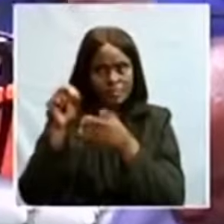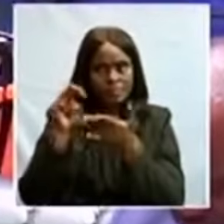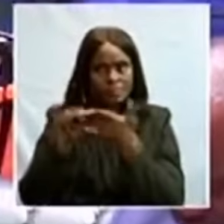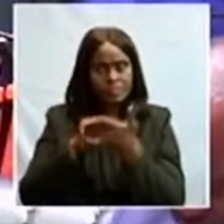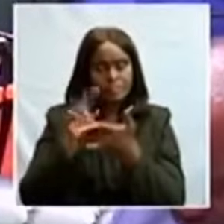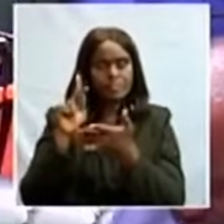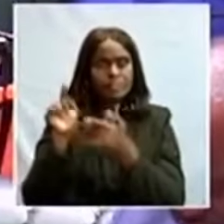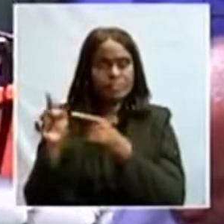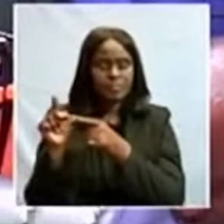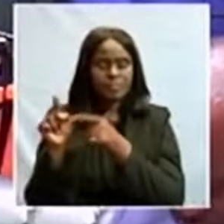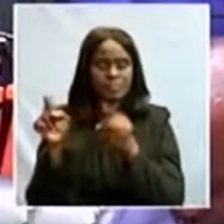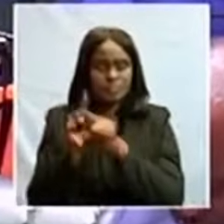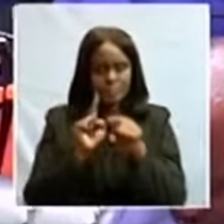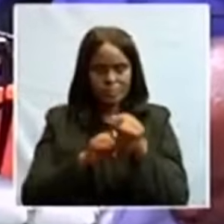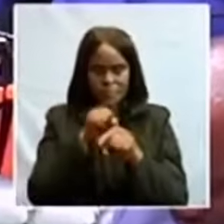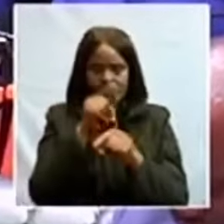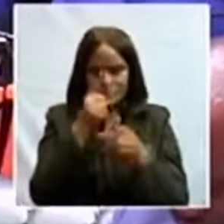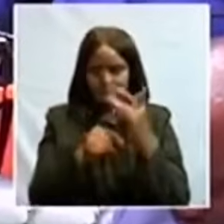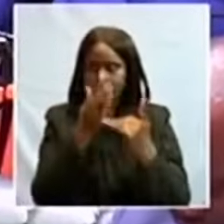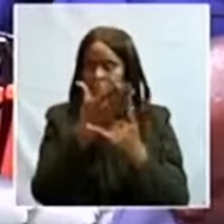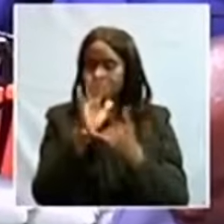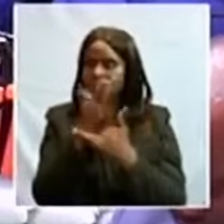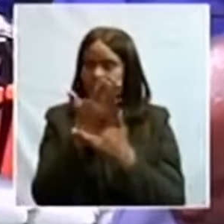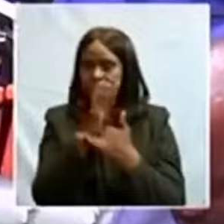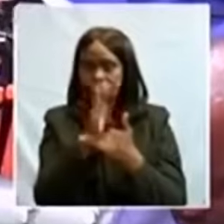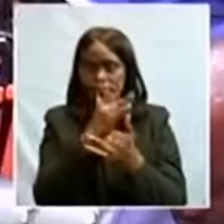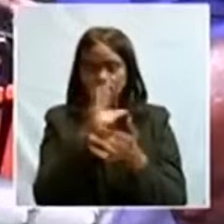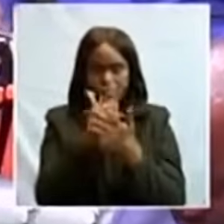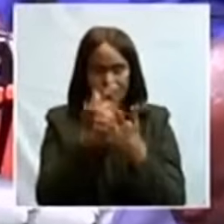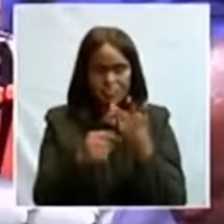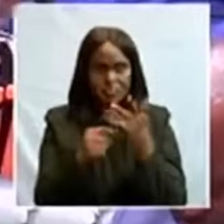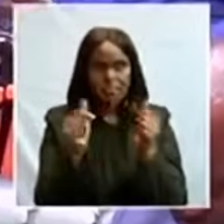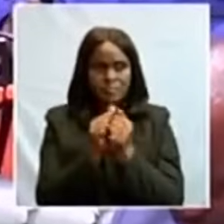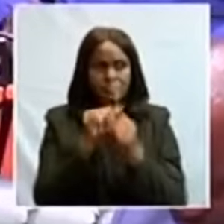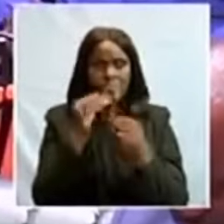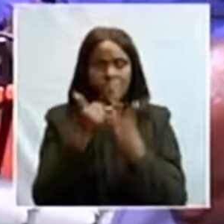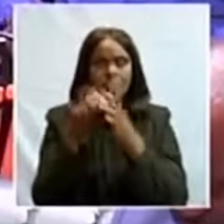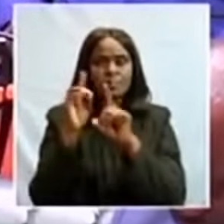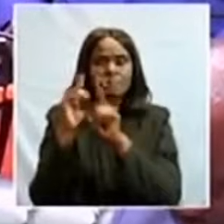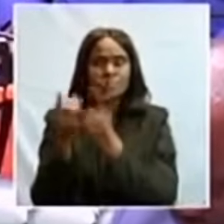kwacha. And this is shared among the